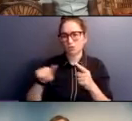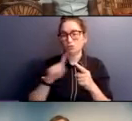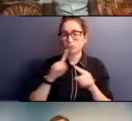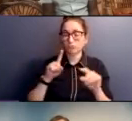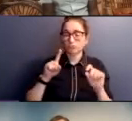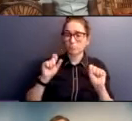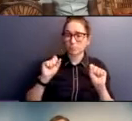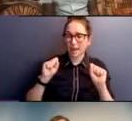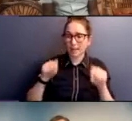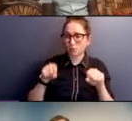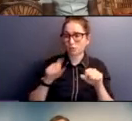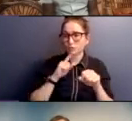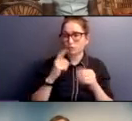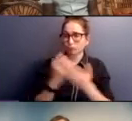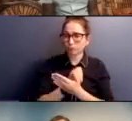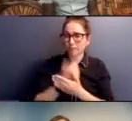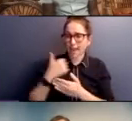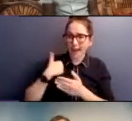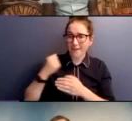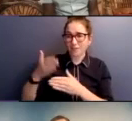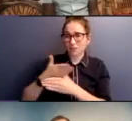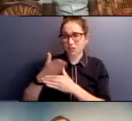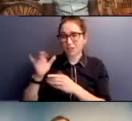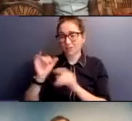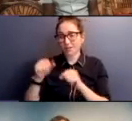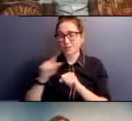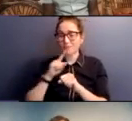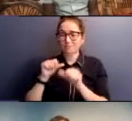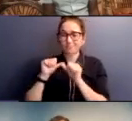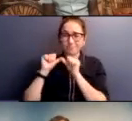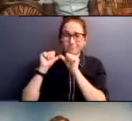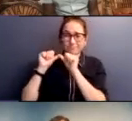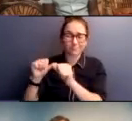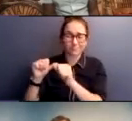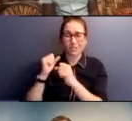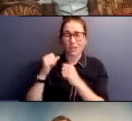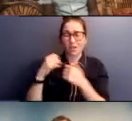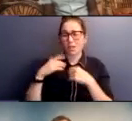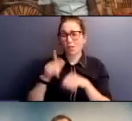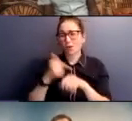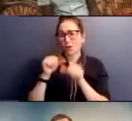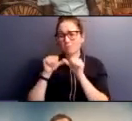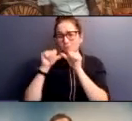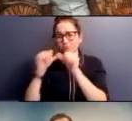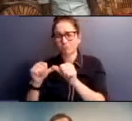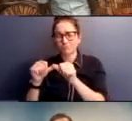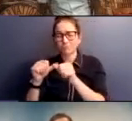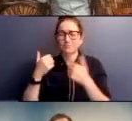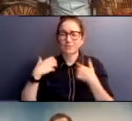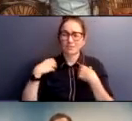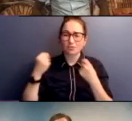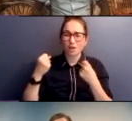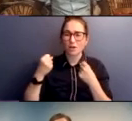to have them and share them so we can build a longer and stronger community to support learners